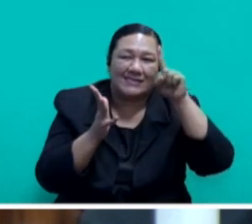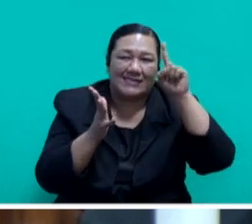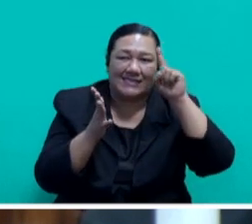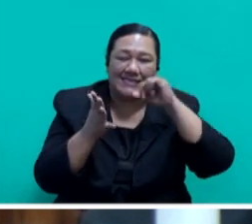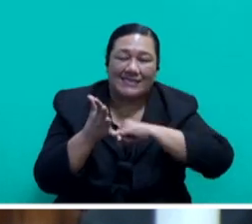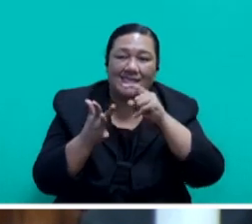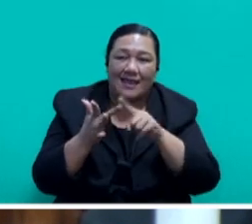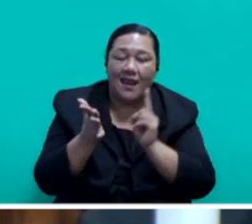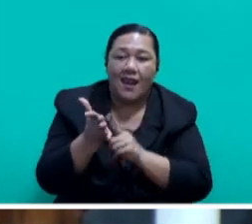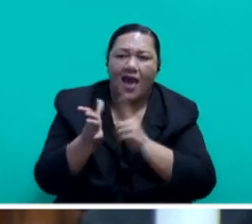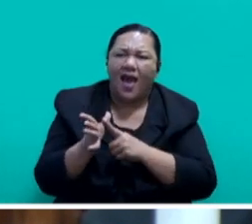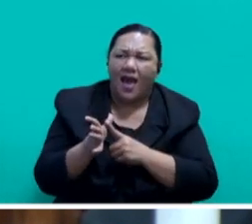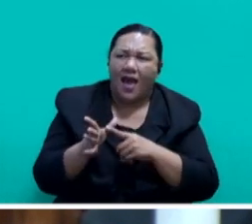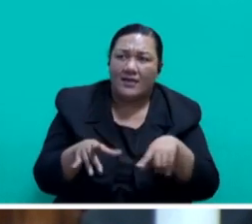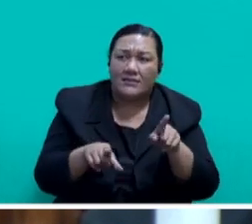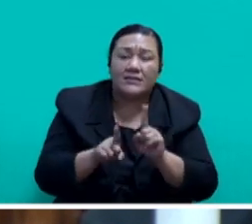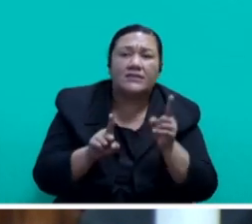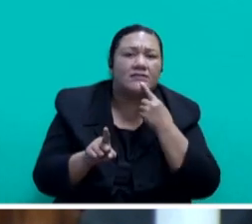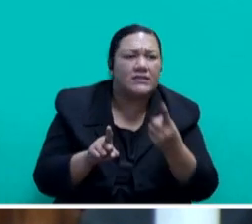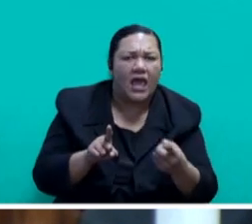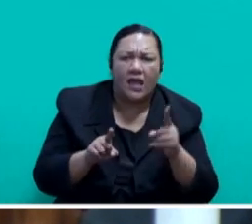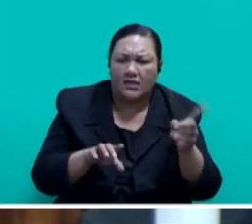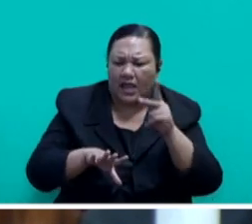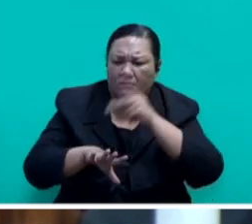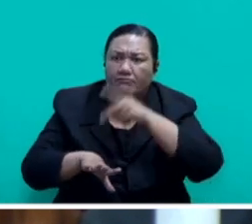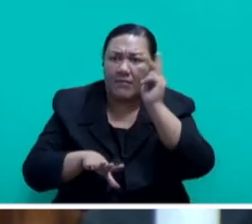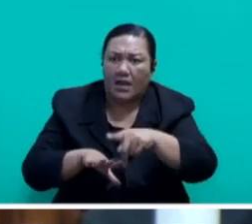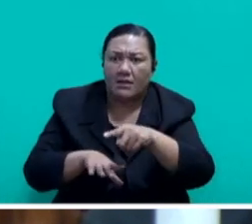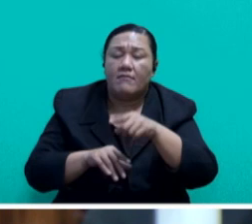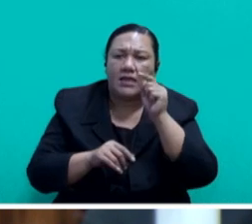This August House, Honorable Bala mentioned in his speech in Parliament that municipal